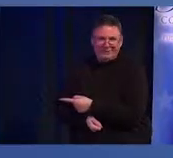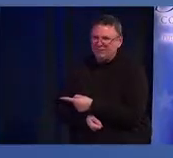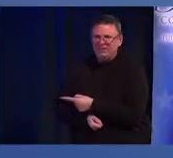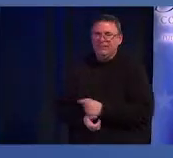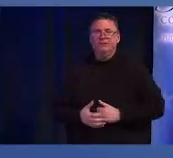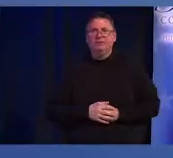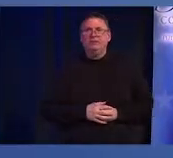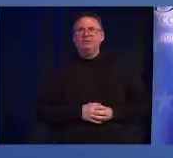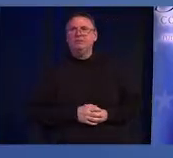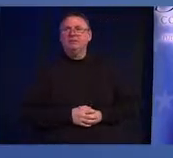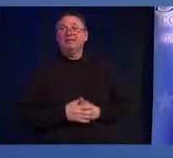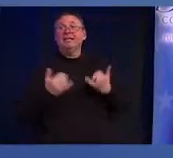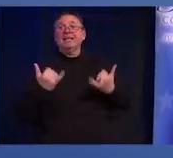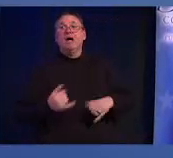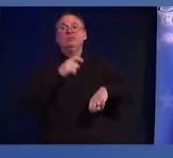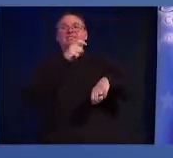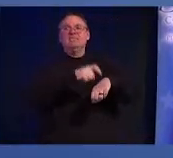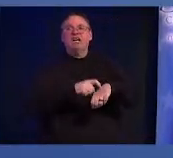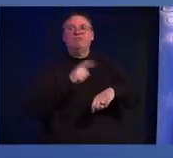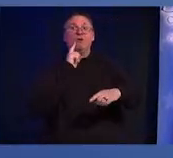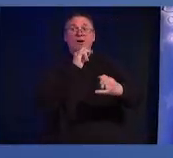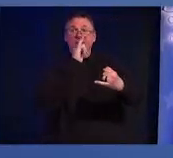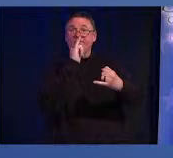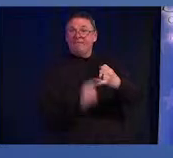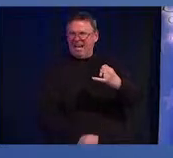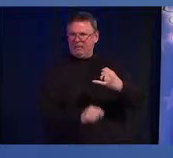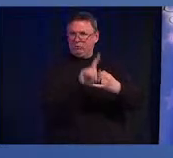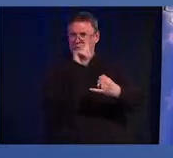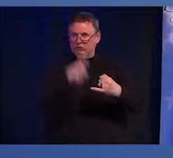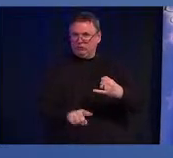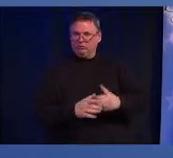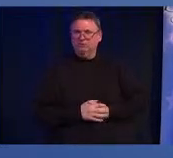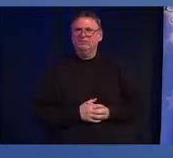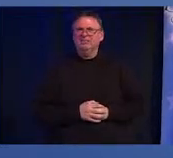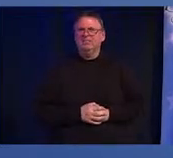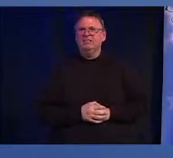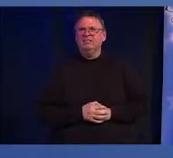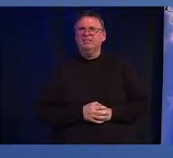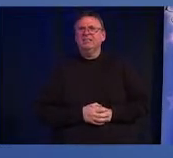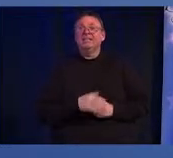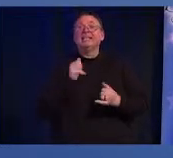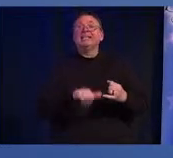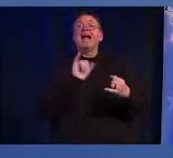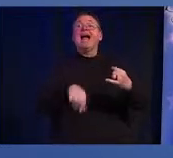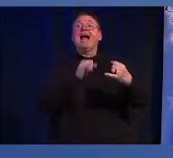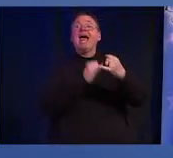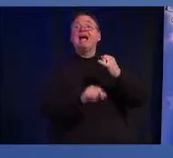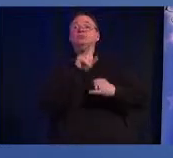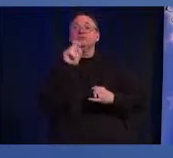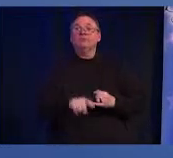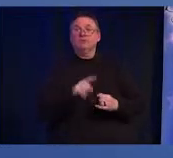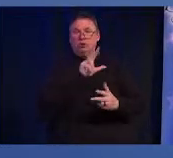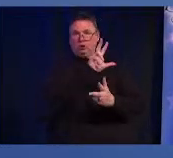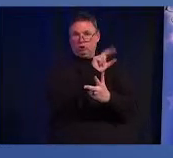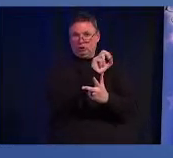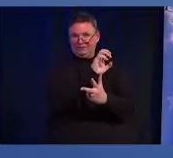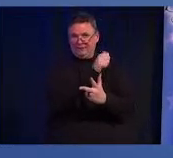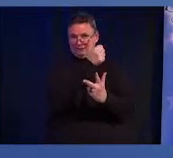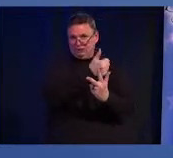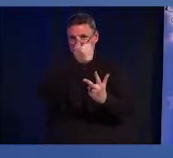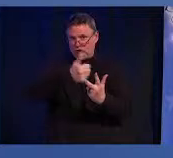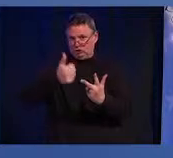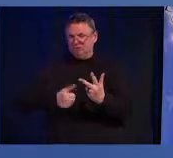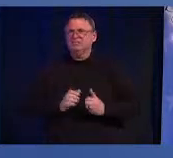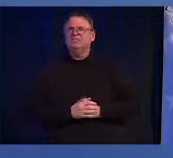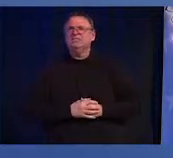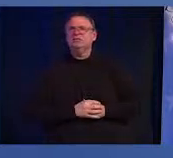Now it's time for our final question this evening. For this final question, each candidate has 30 seconds to respond.